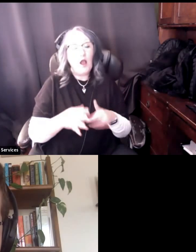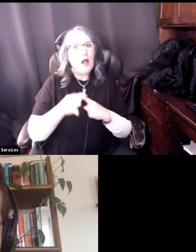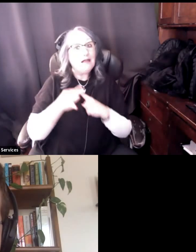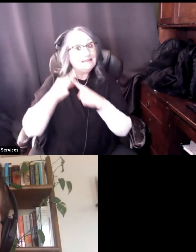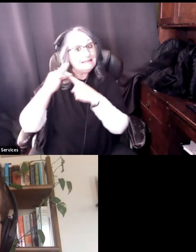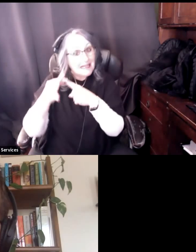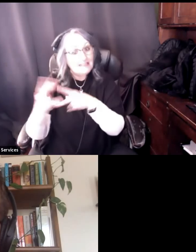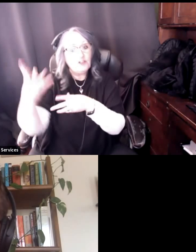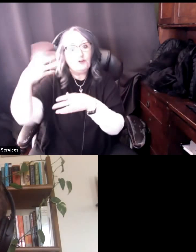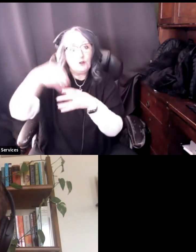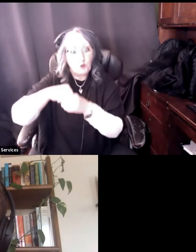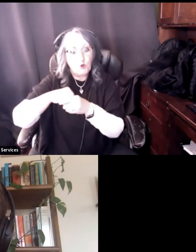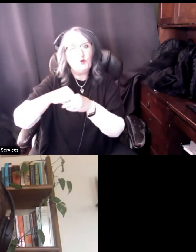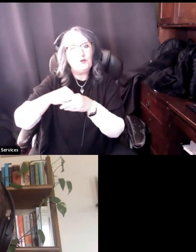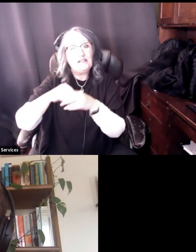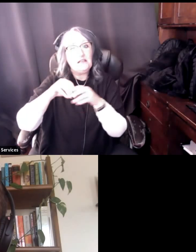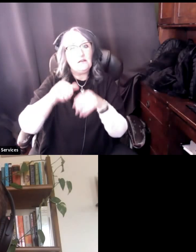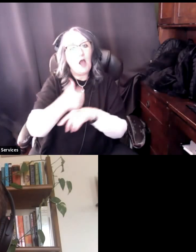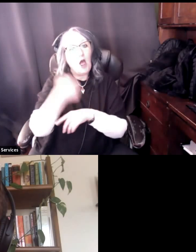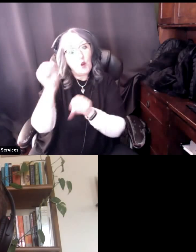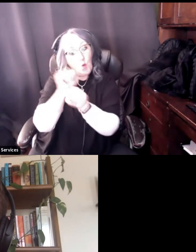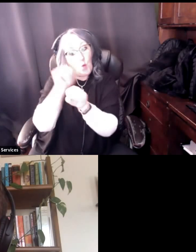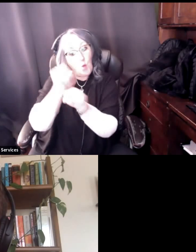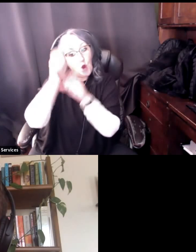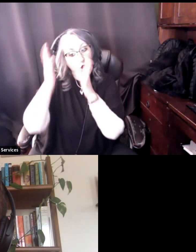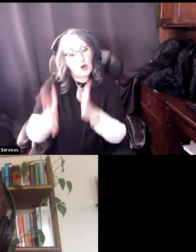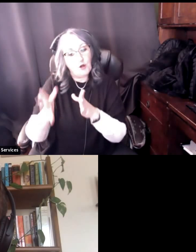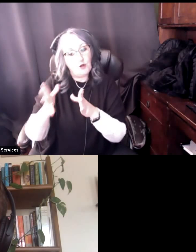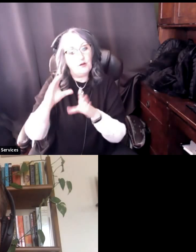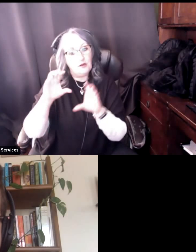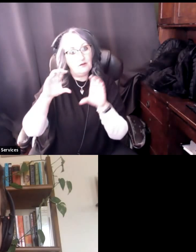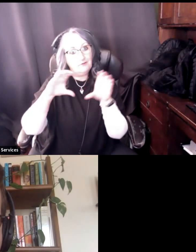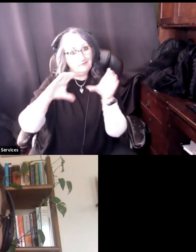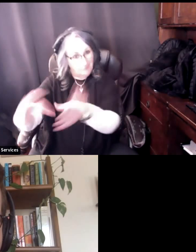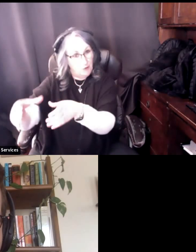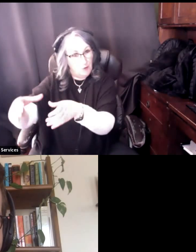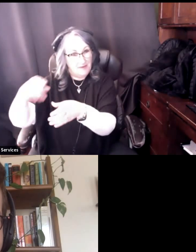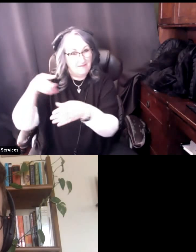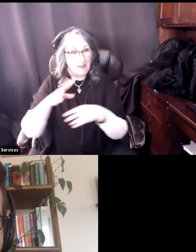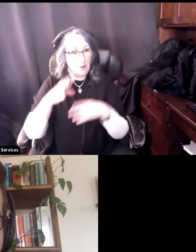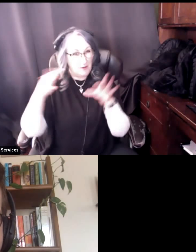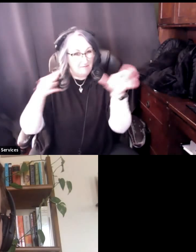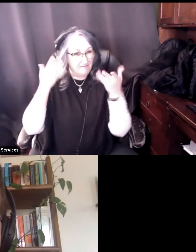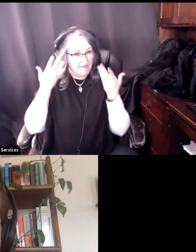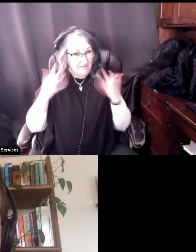that we have shared. If they don't work in those jobs, they will not be eligible just yet.